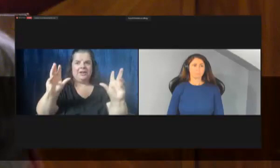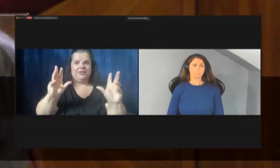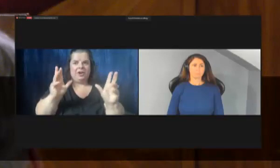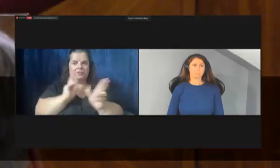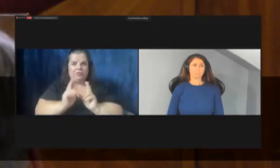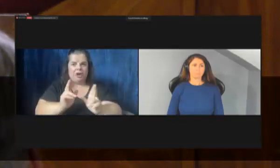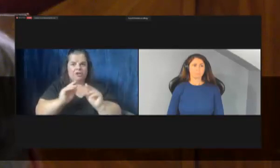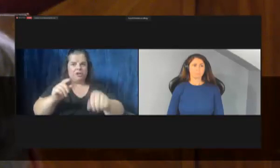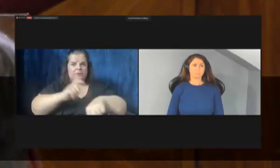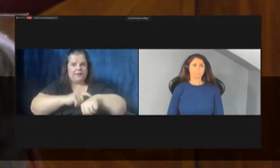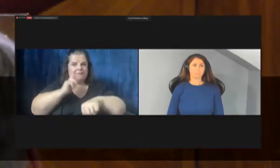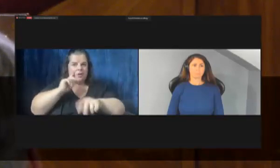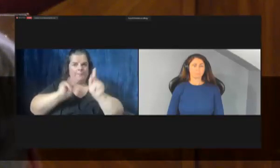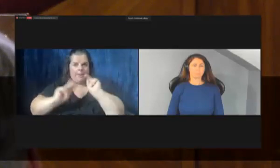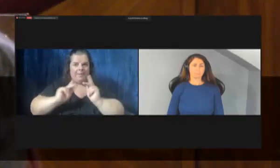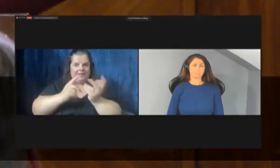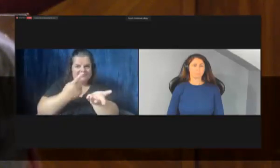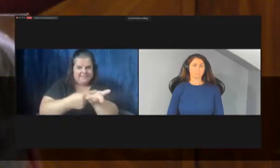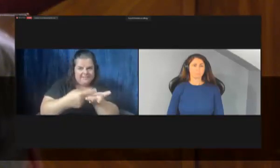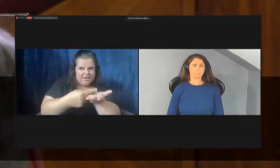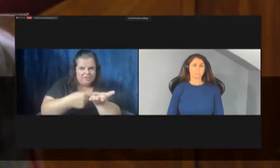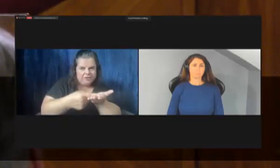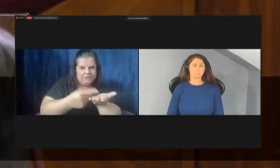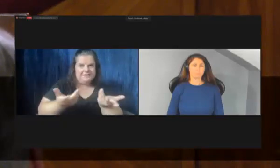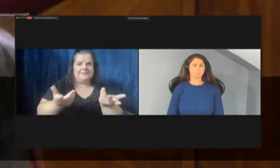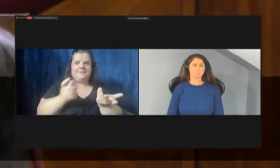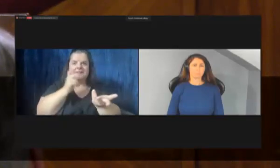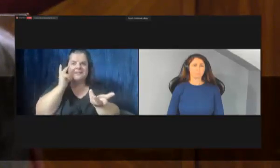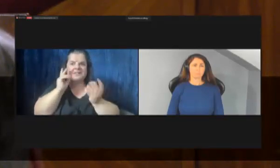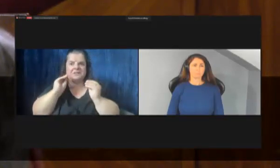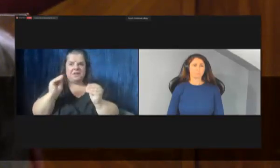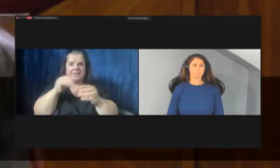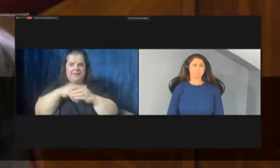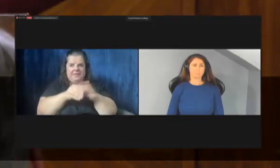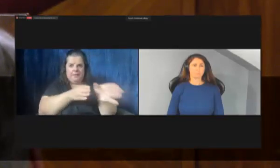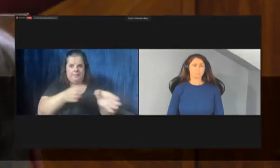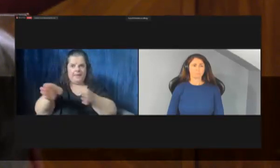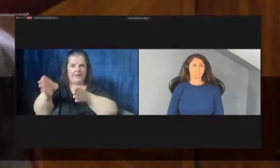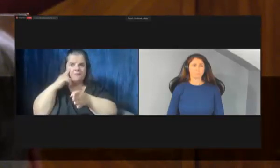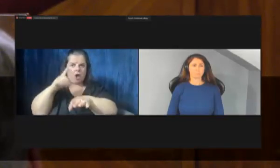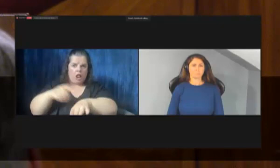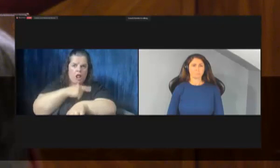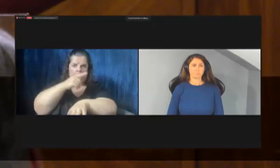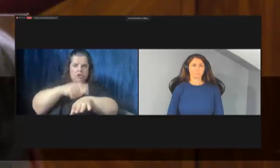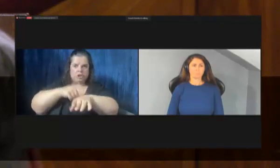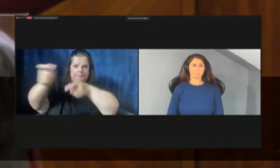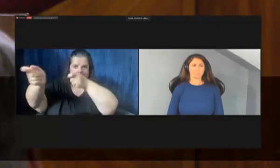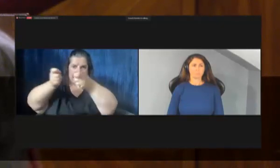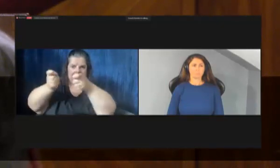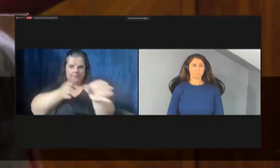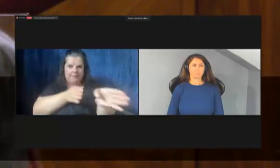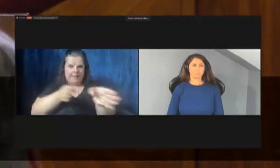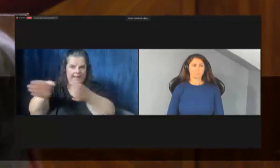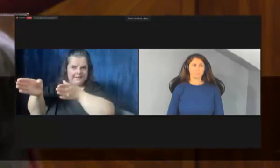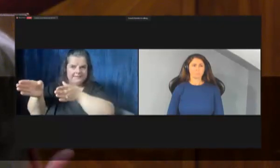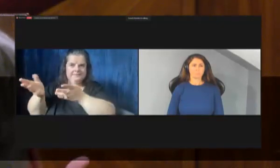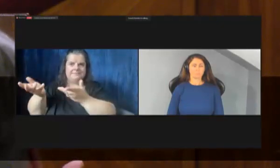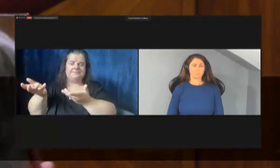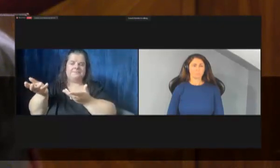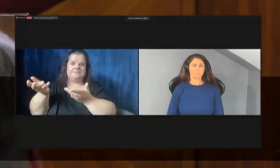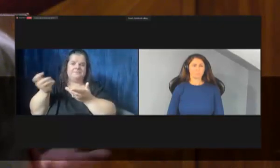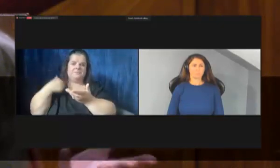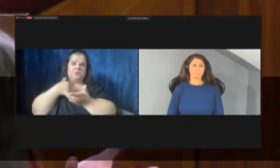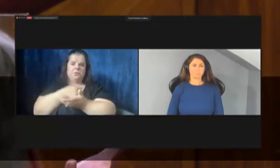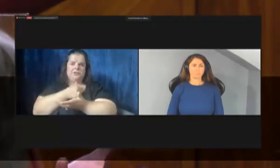public dissemination. We haven't seen anything in the plan in terms of long-term management plans, and so we share some of